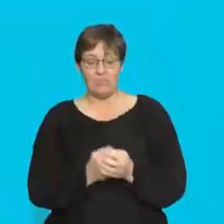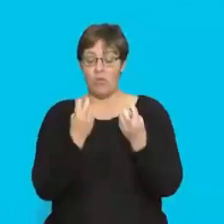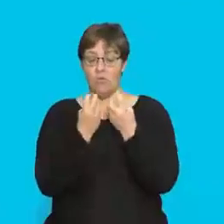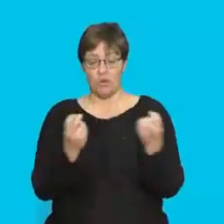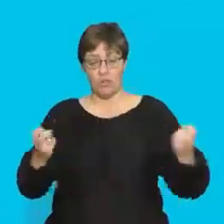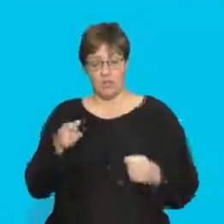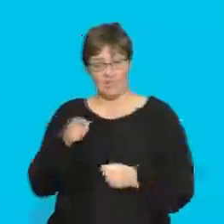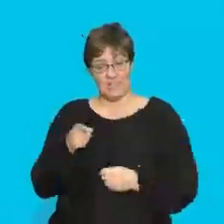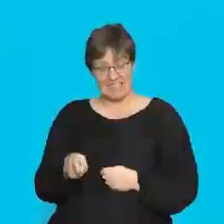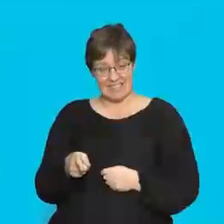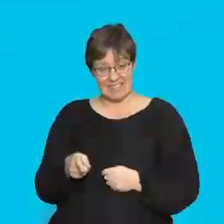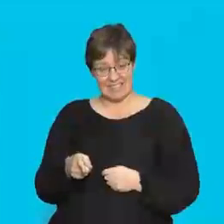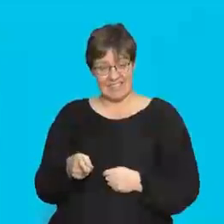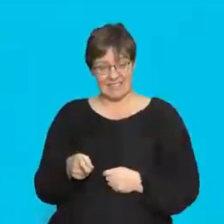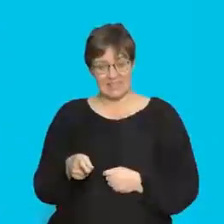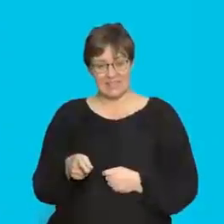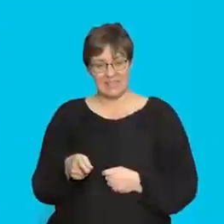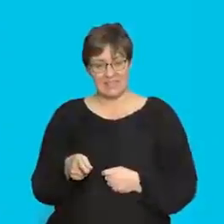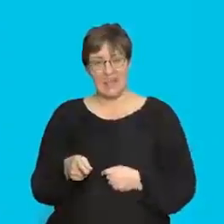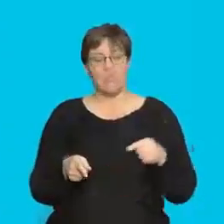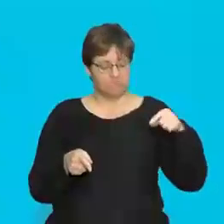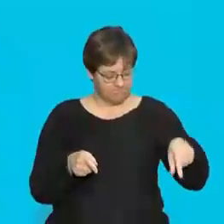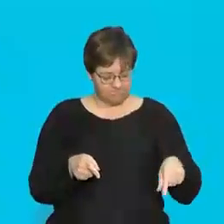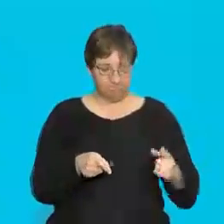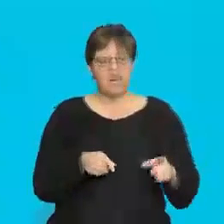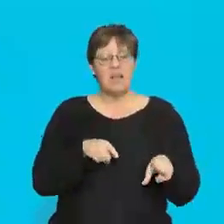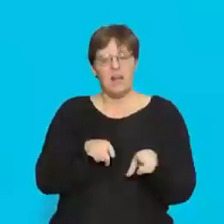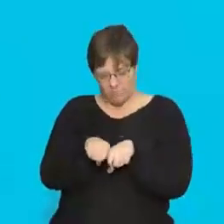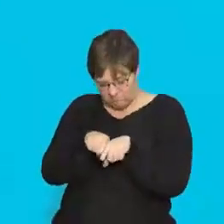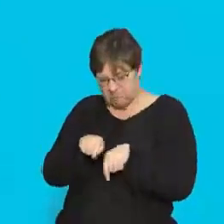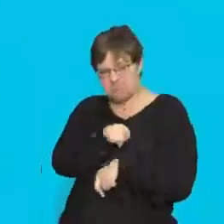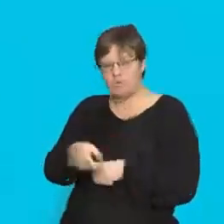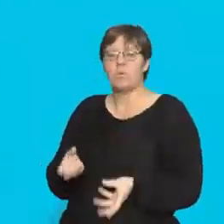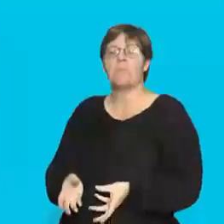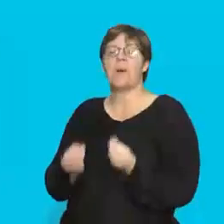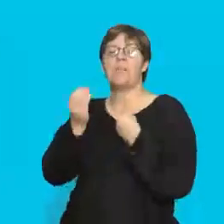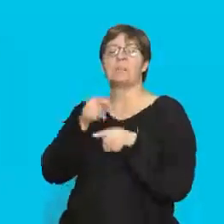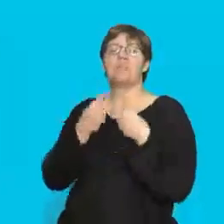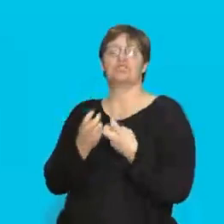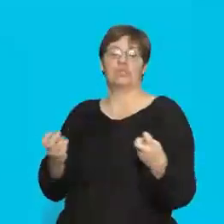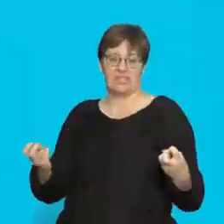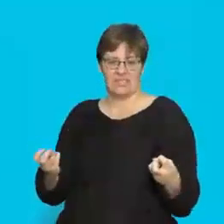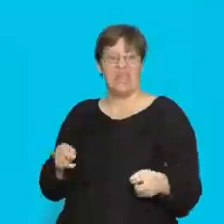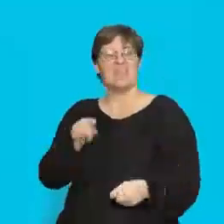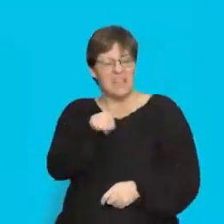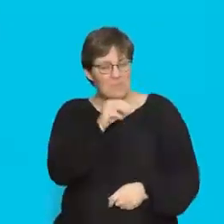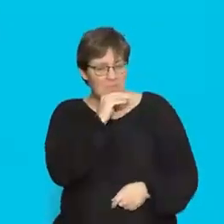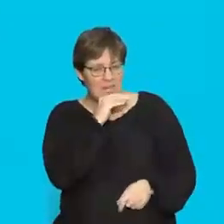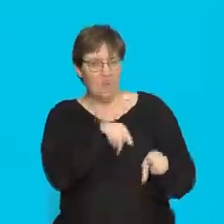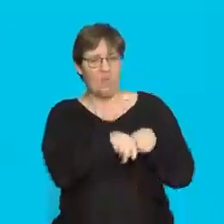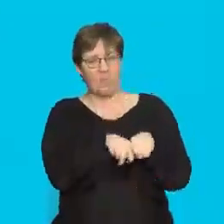well. Resources are fought over, and that is what we talk about